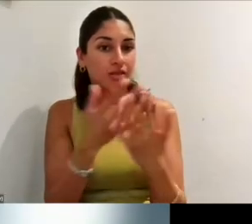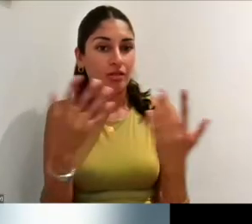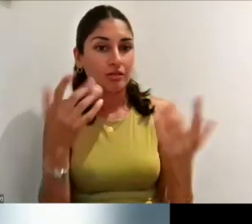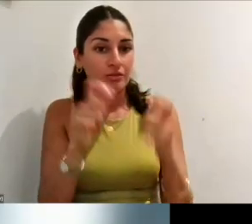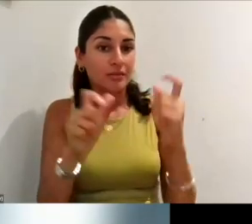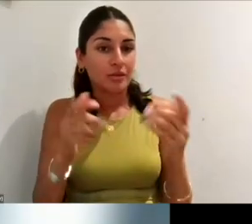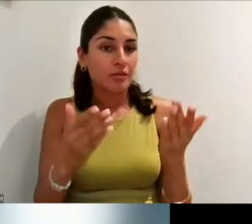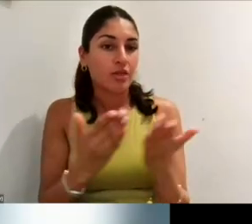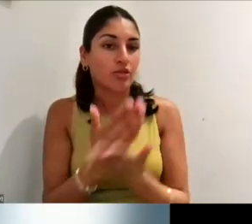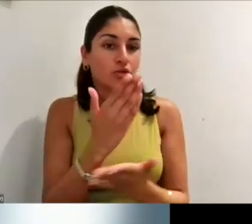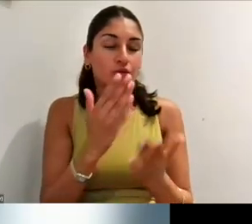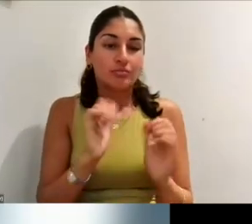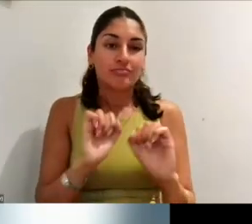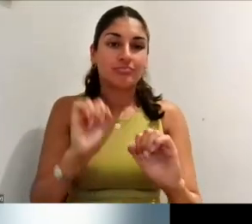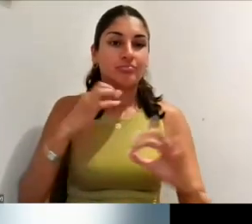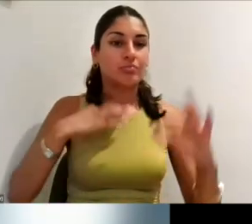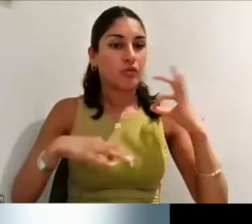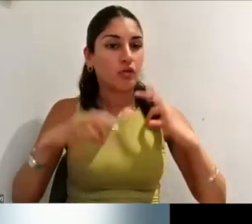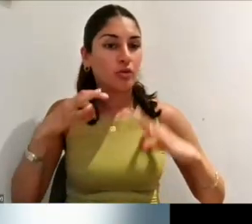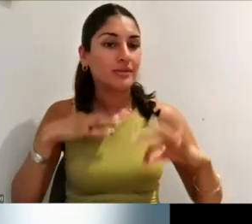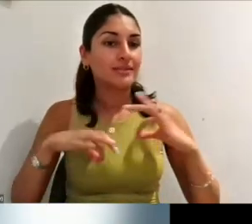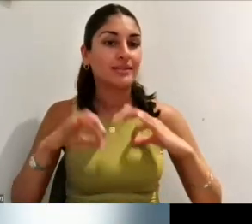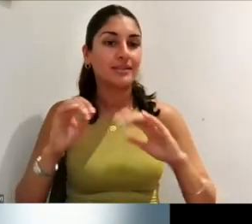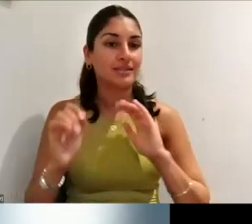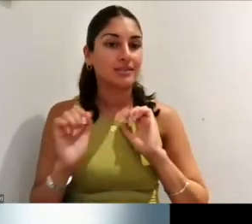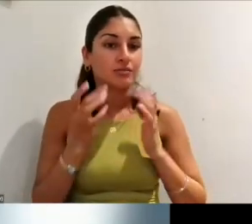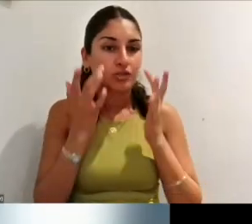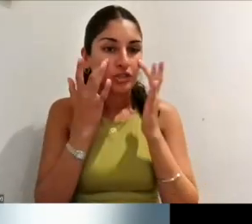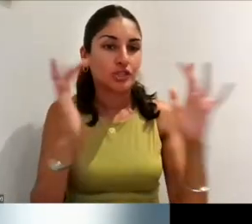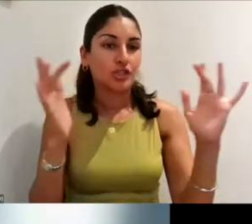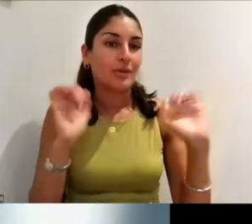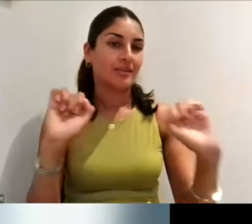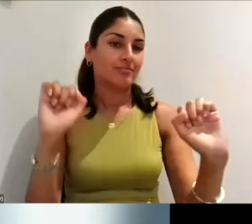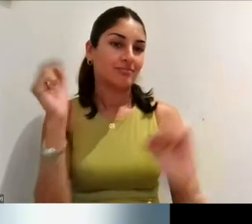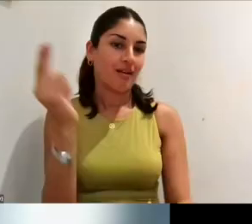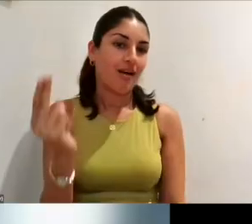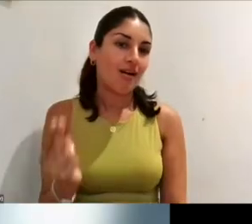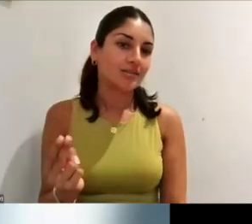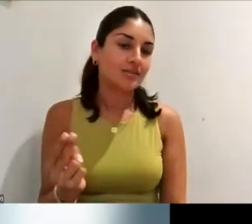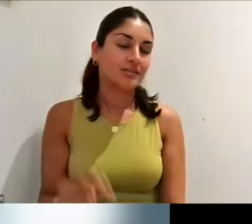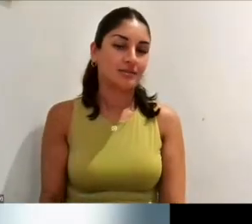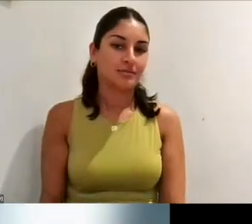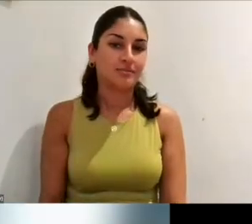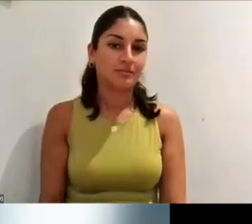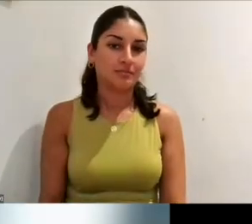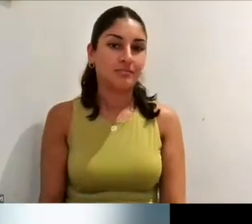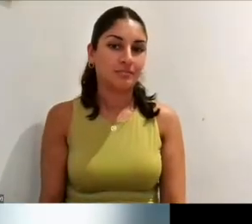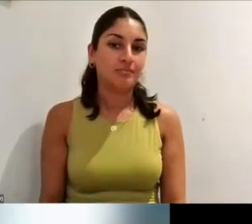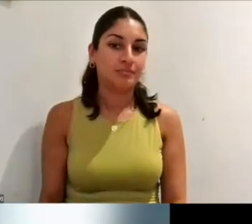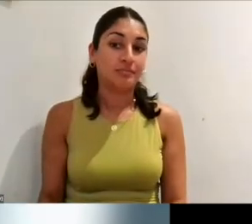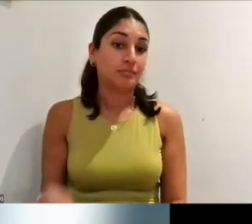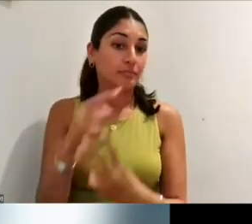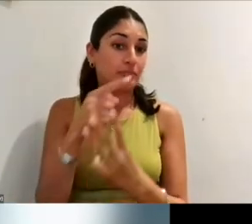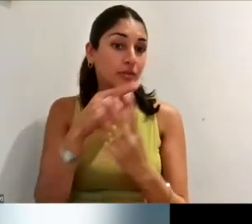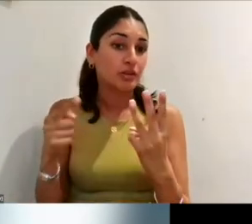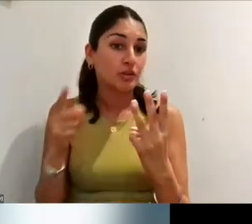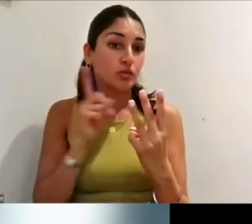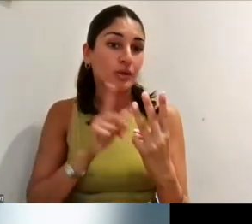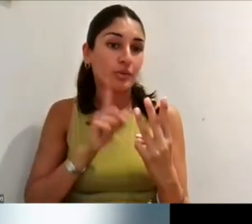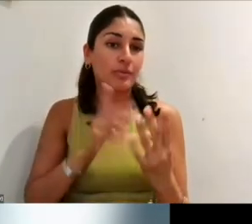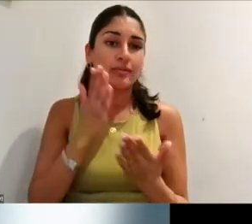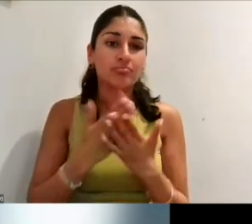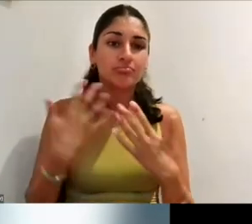performances, through through their talent, through their artistry. And these women, all these women are very,